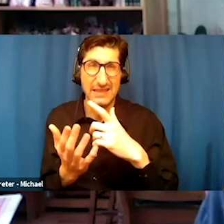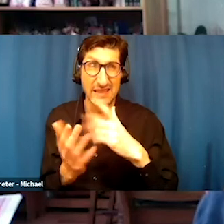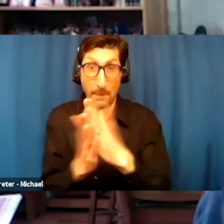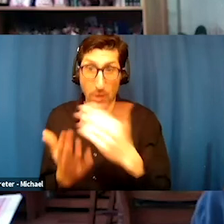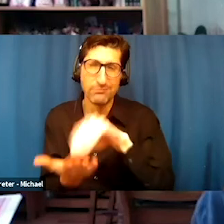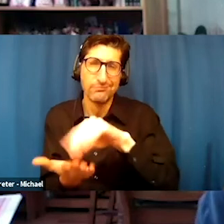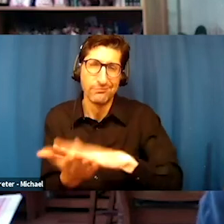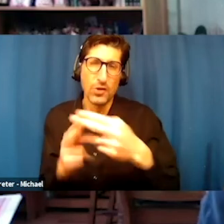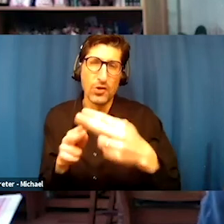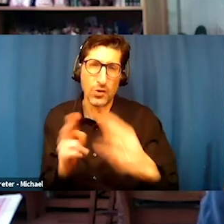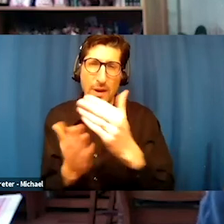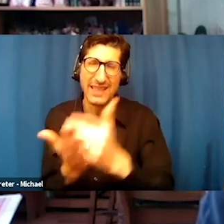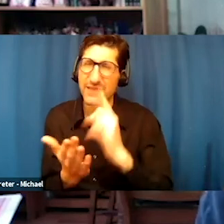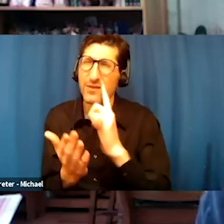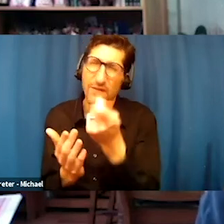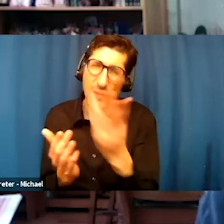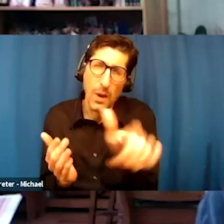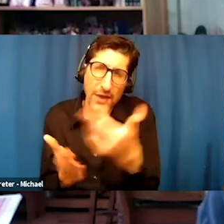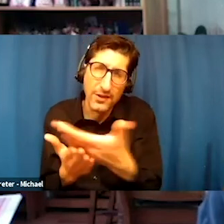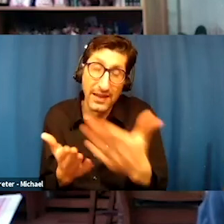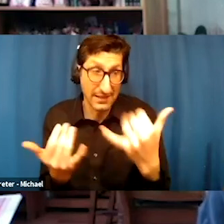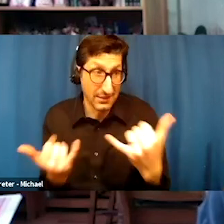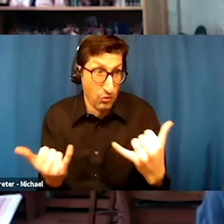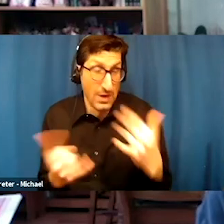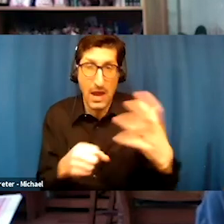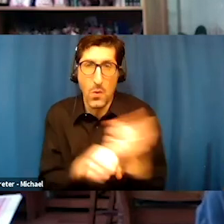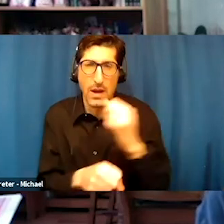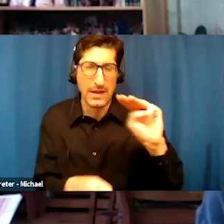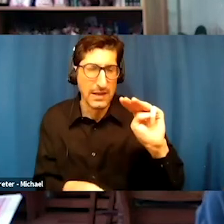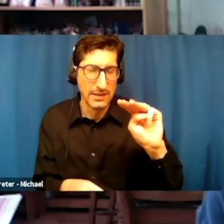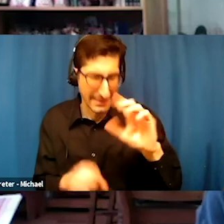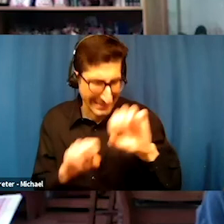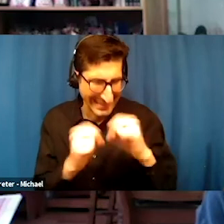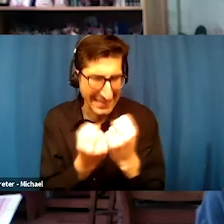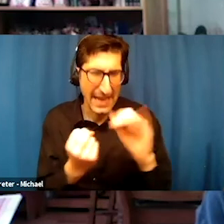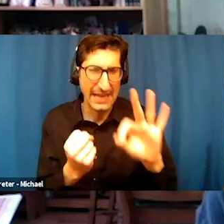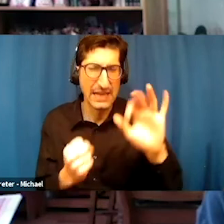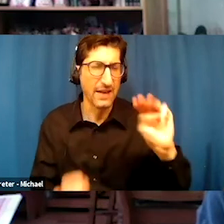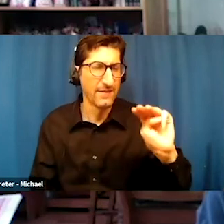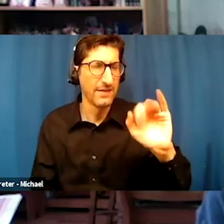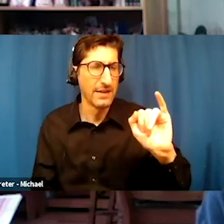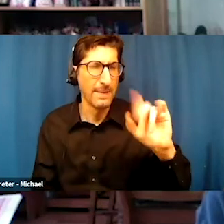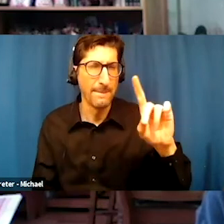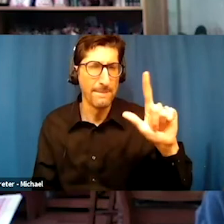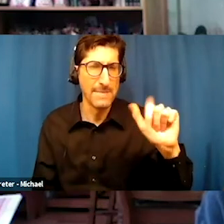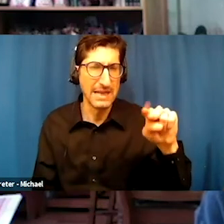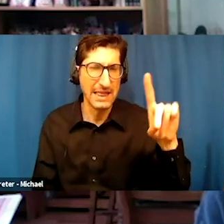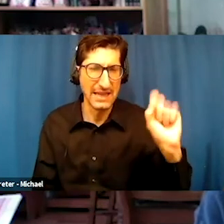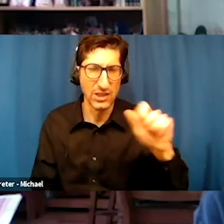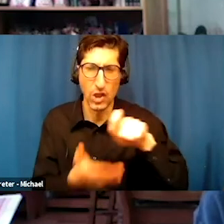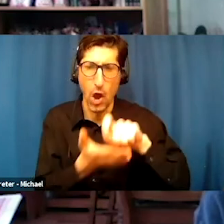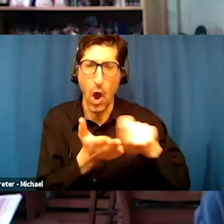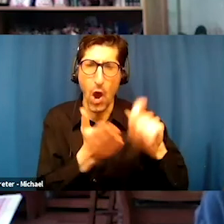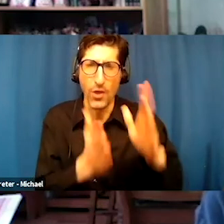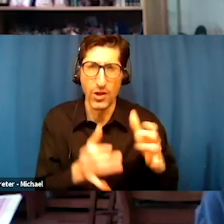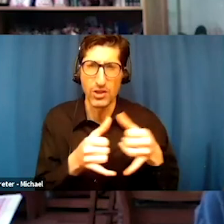won the Midlands, the Society of Midlands Authors Award, which I believe is